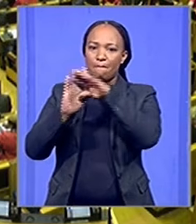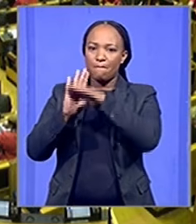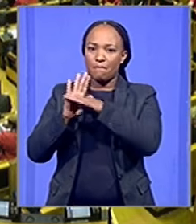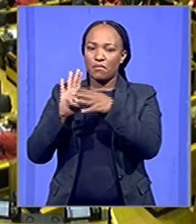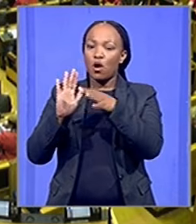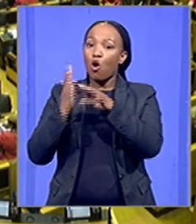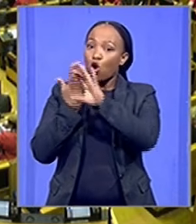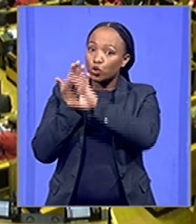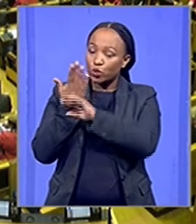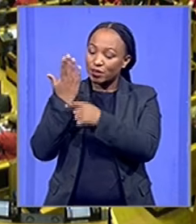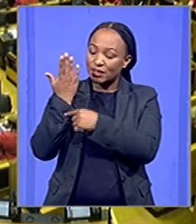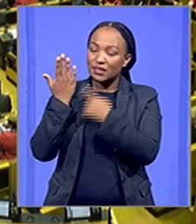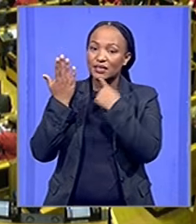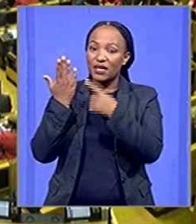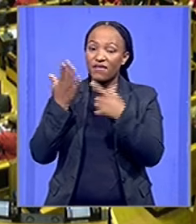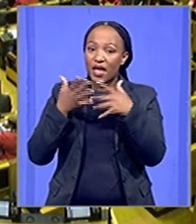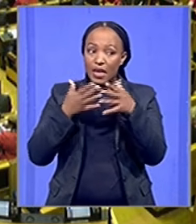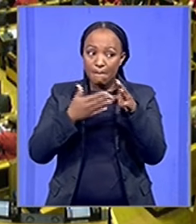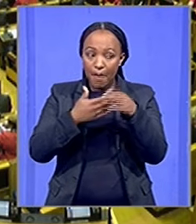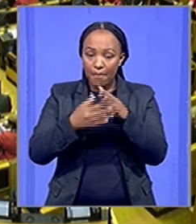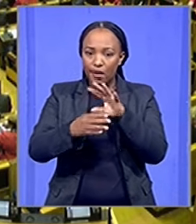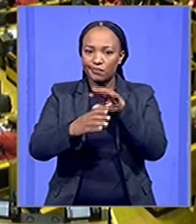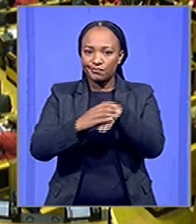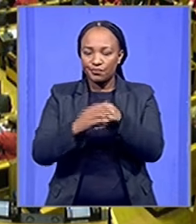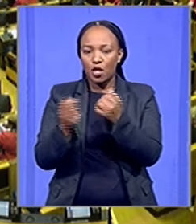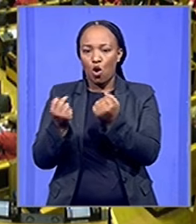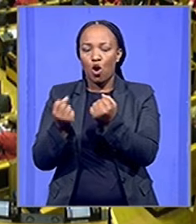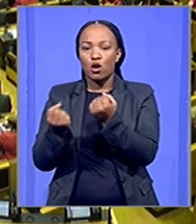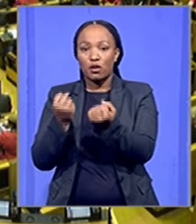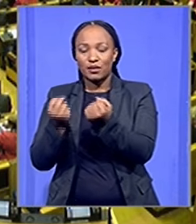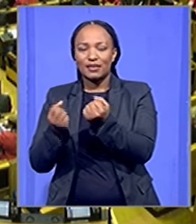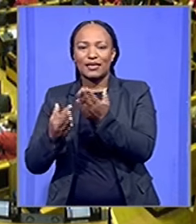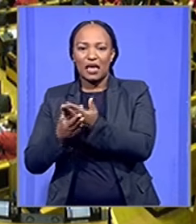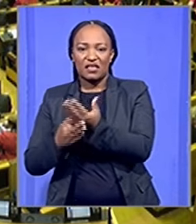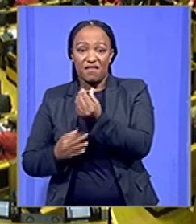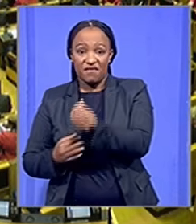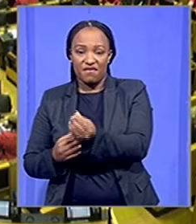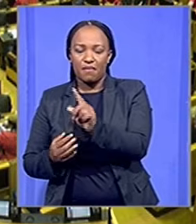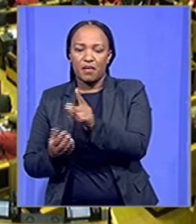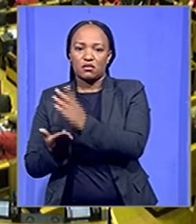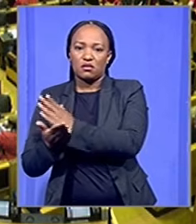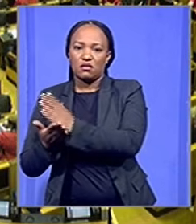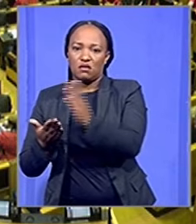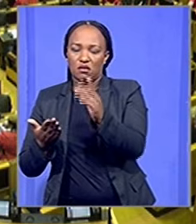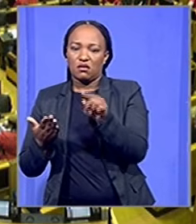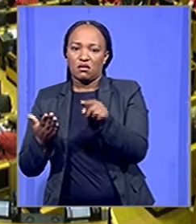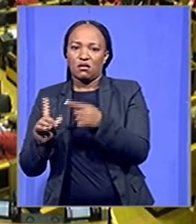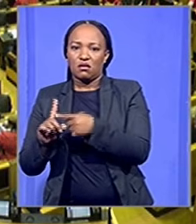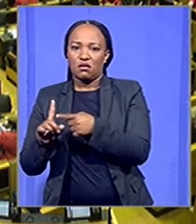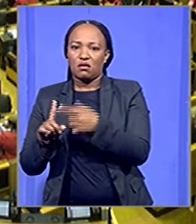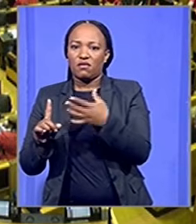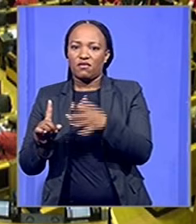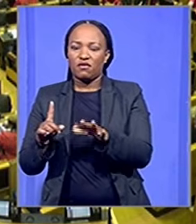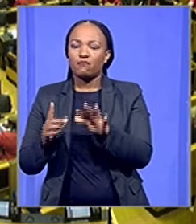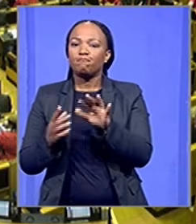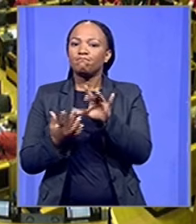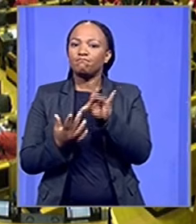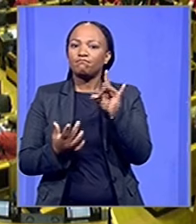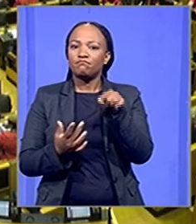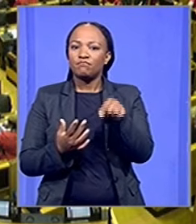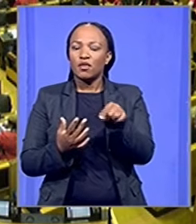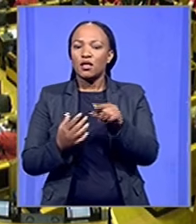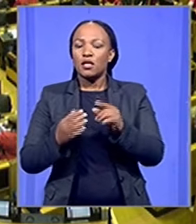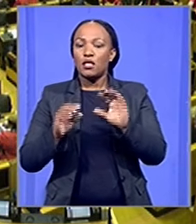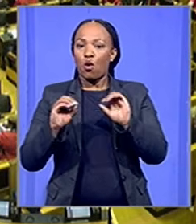ha ditho ha di tobane le diqoso khotla ele ha ithibela ditho ho kgethwa maemong a ka hare ho